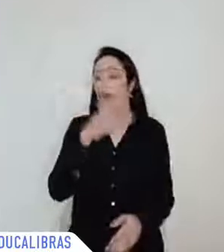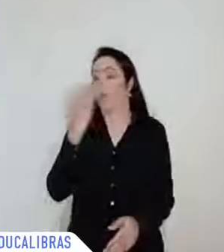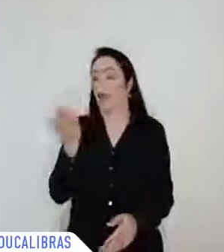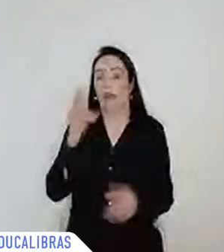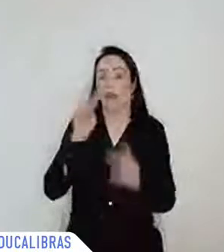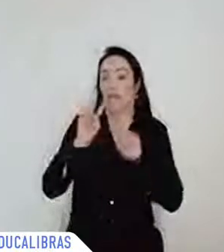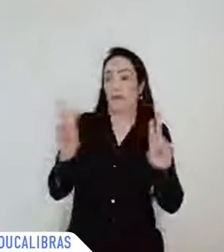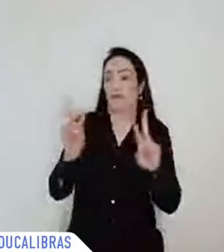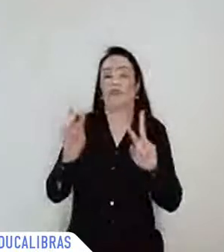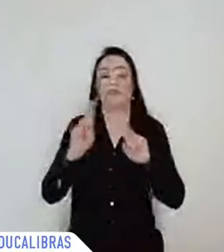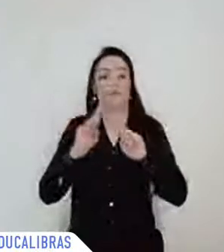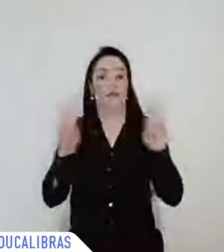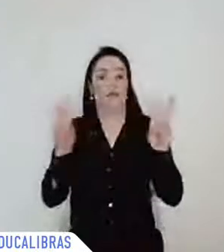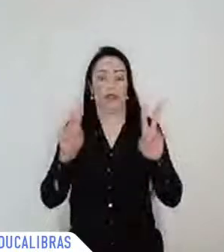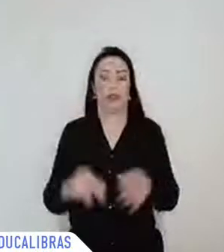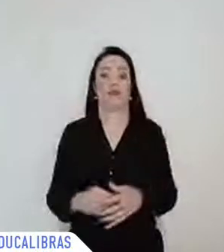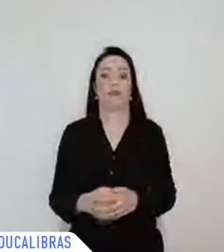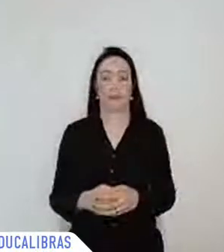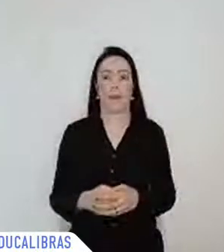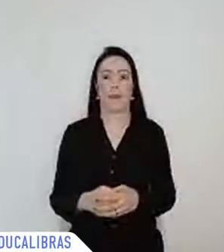We need this.